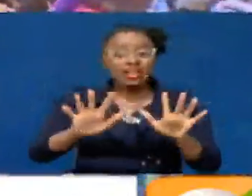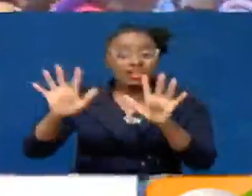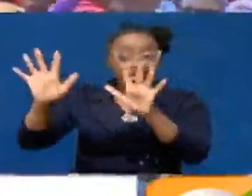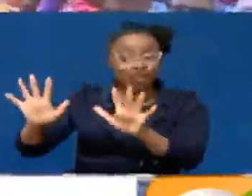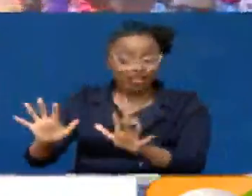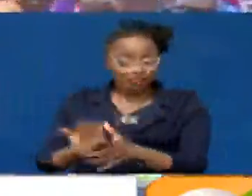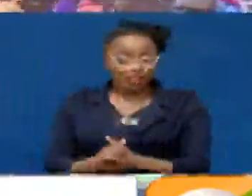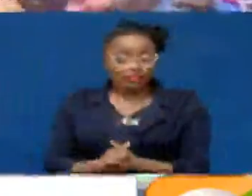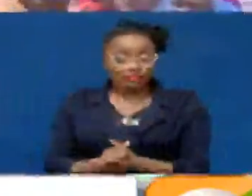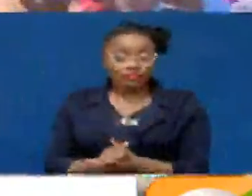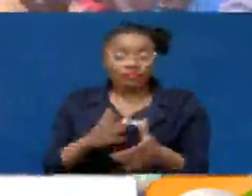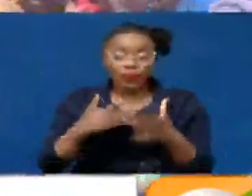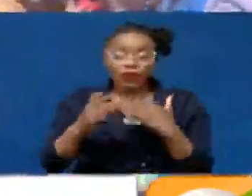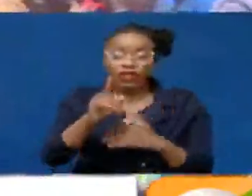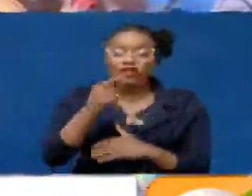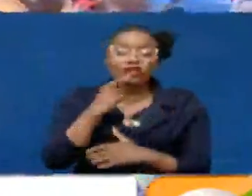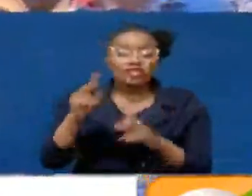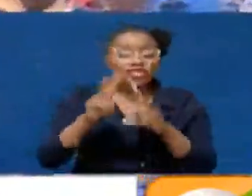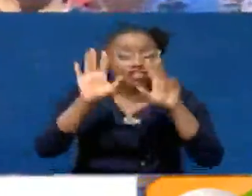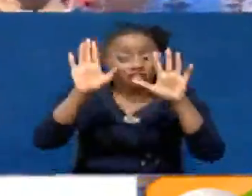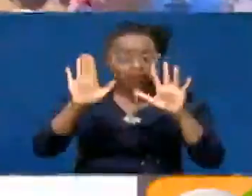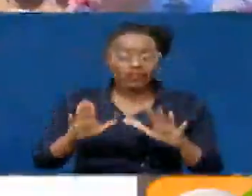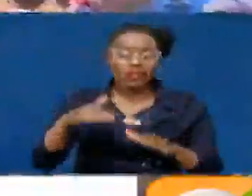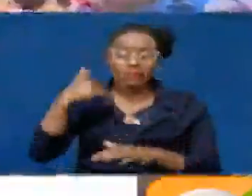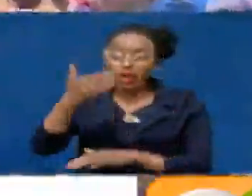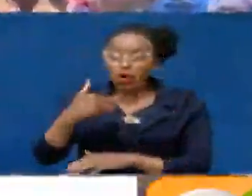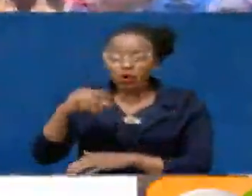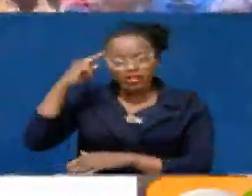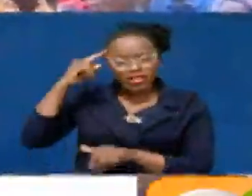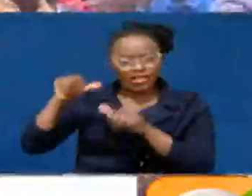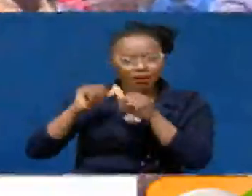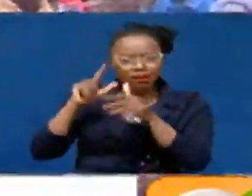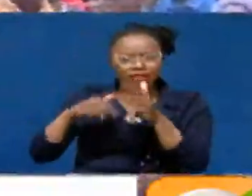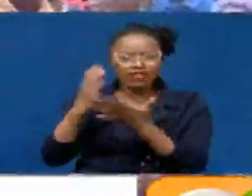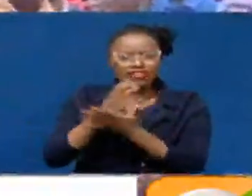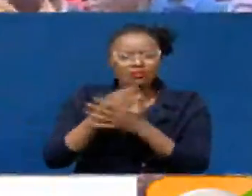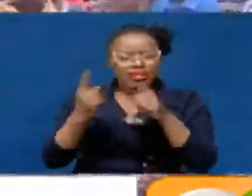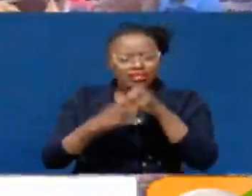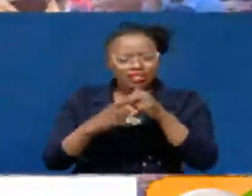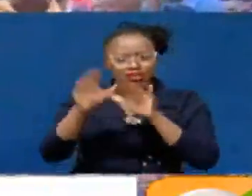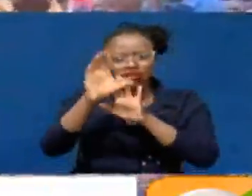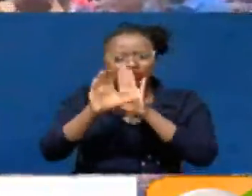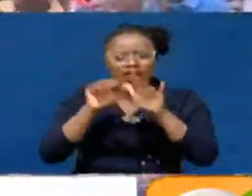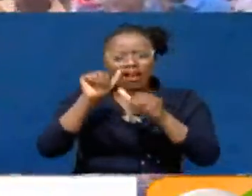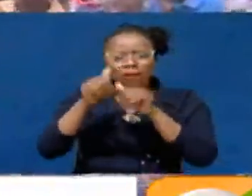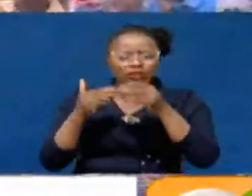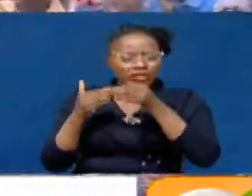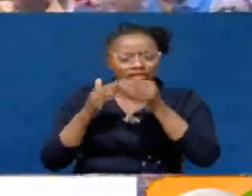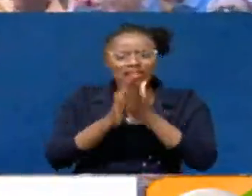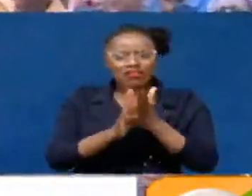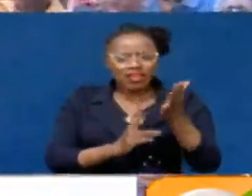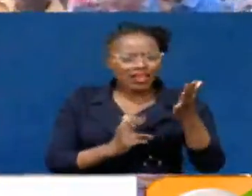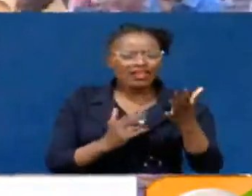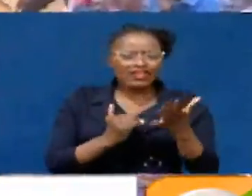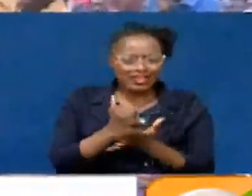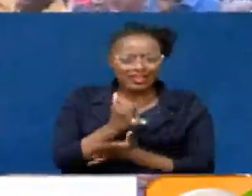Joe, because it what you said is important, and I keep thinking about chapter 6 of the Constitution about leadership and integrity,